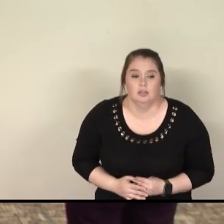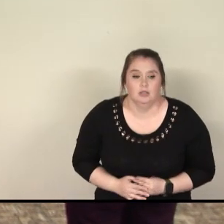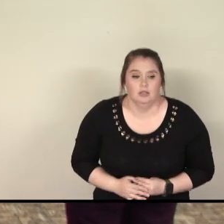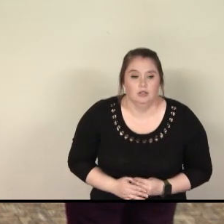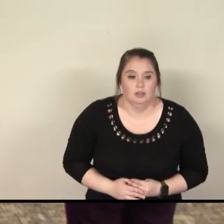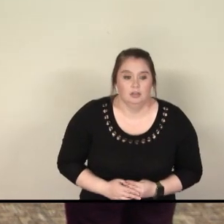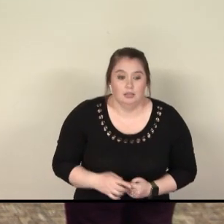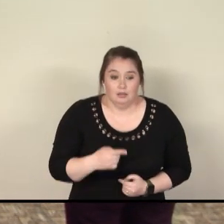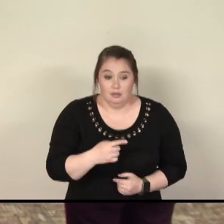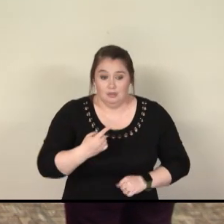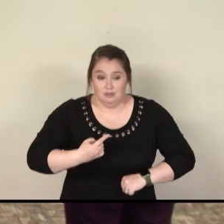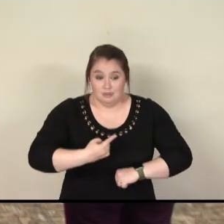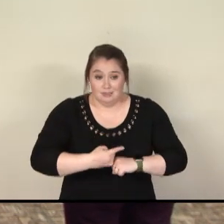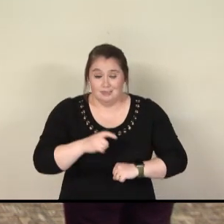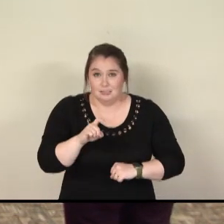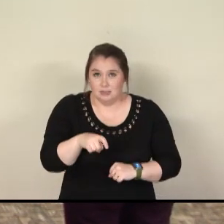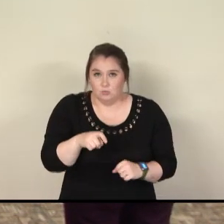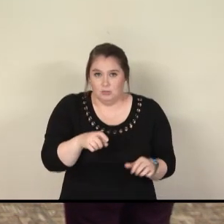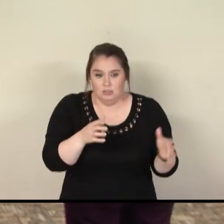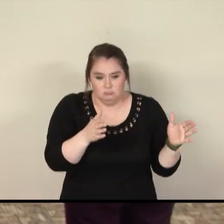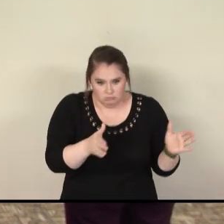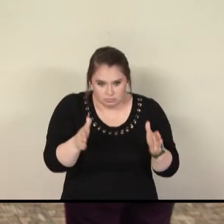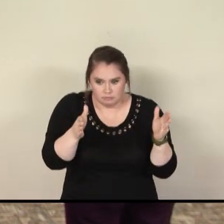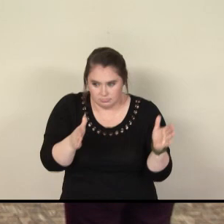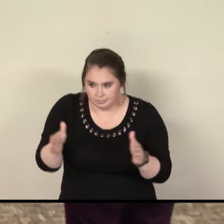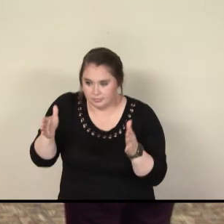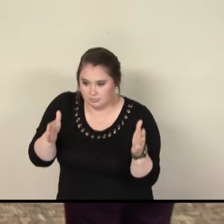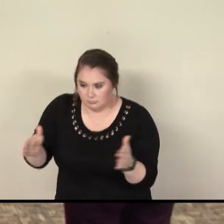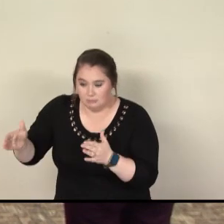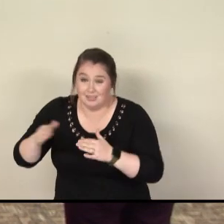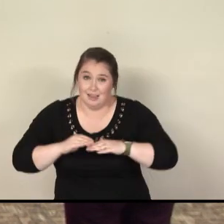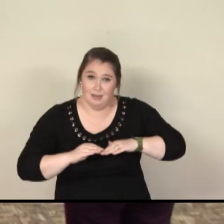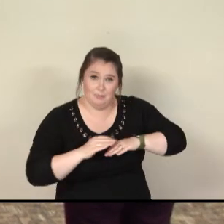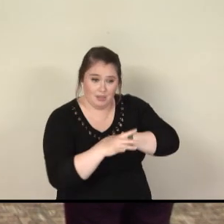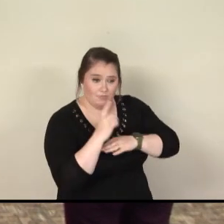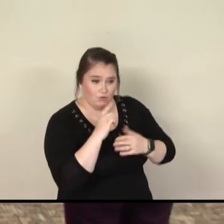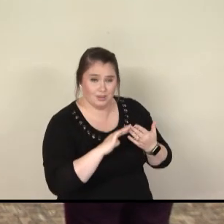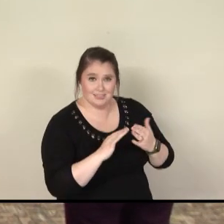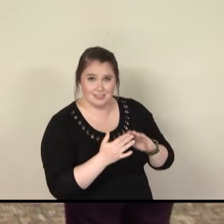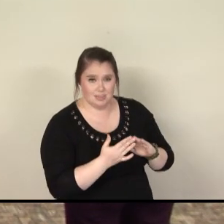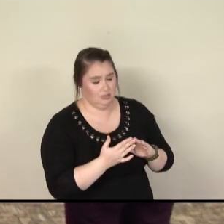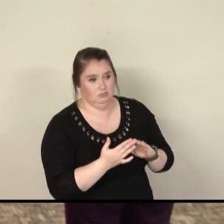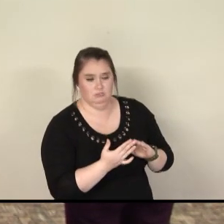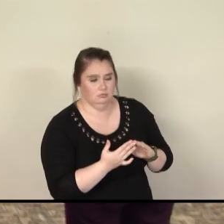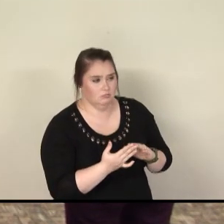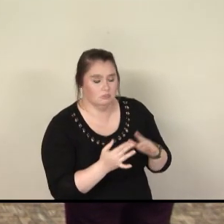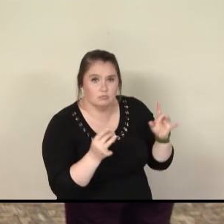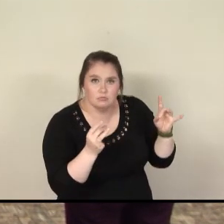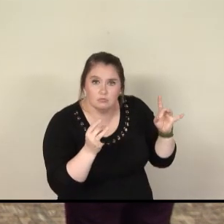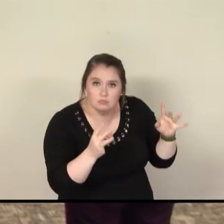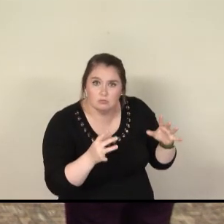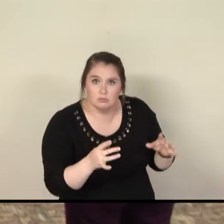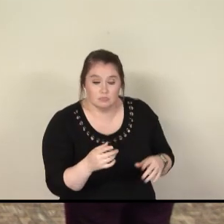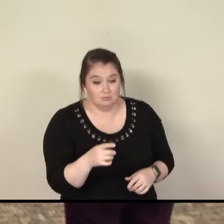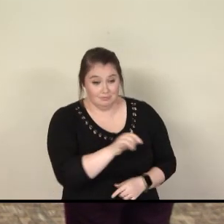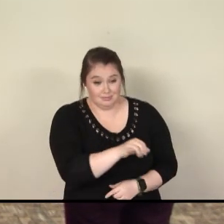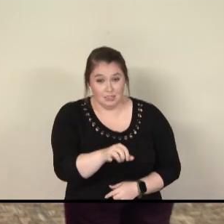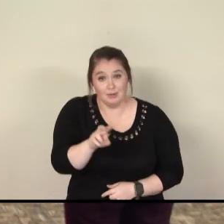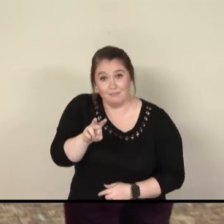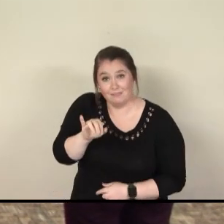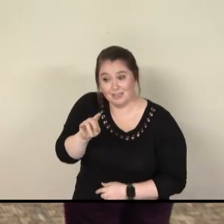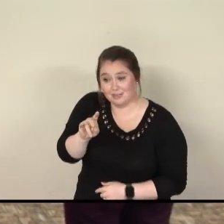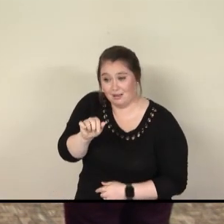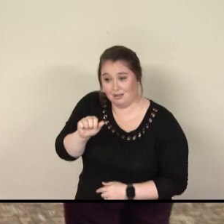These things concretely laid out. The impact on the city would be huge. Like Trustee Vidania